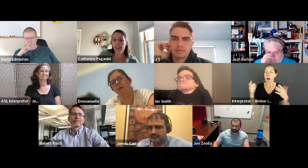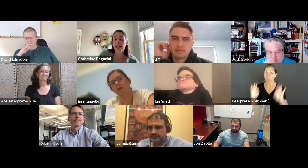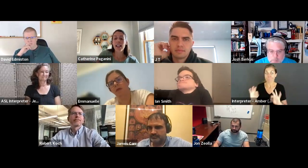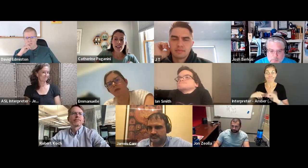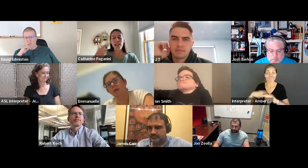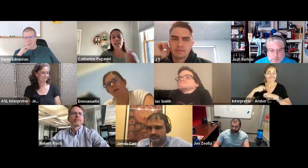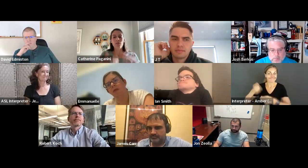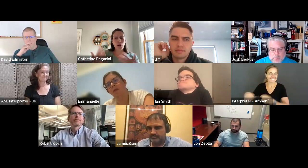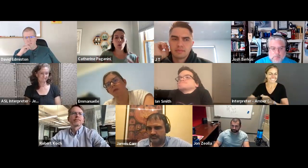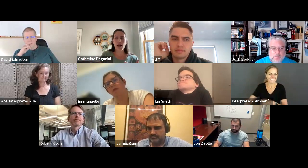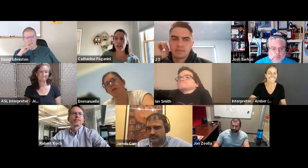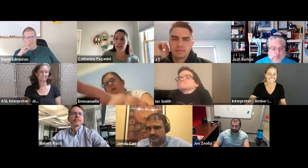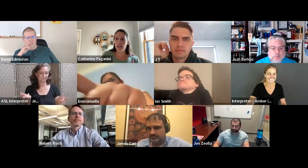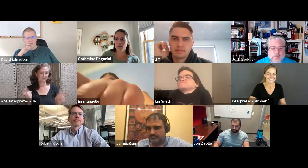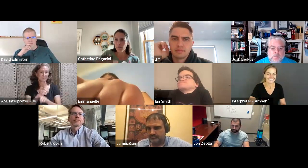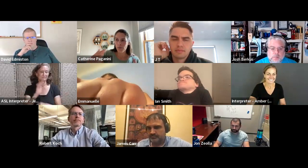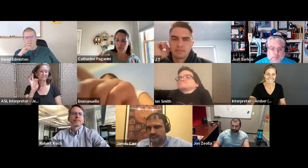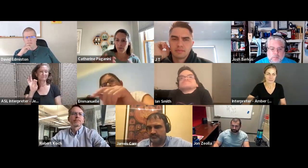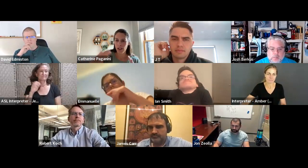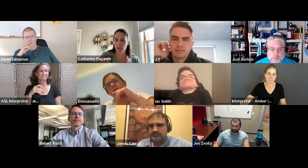And then like in that like awareness